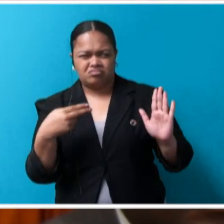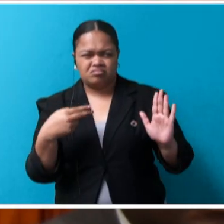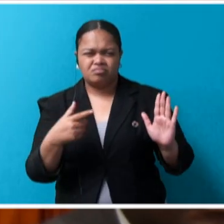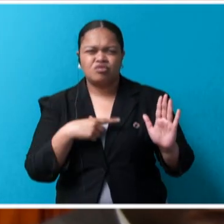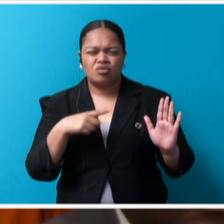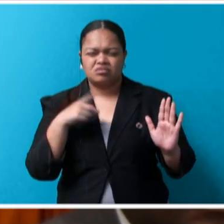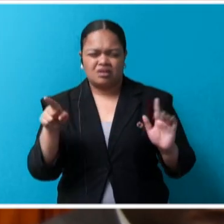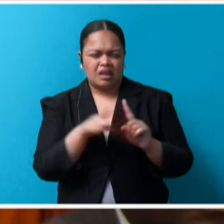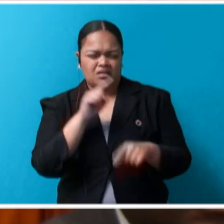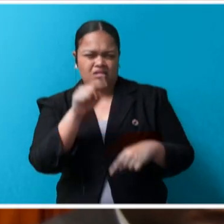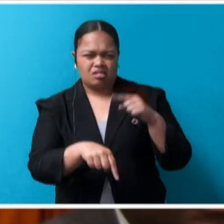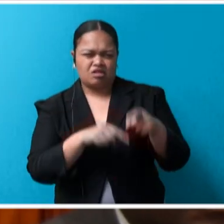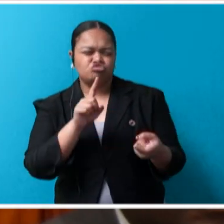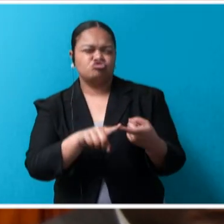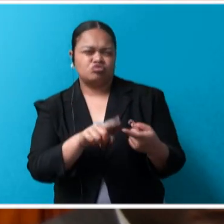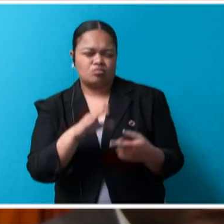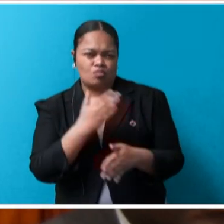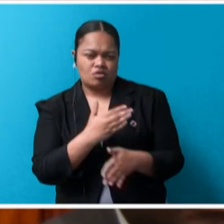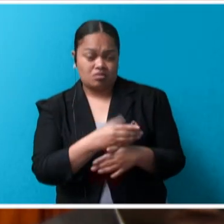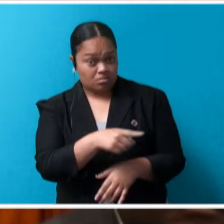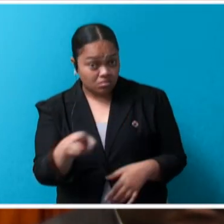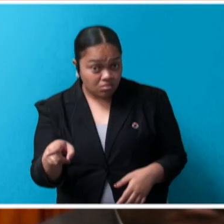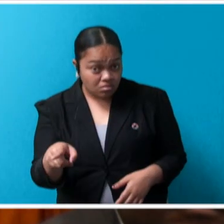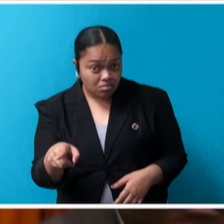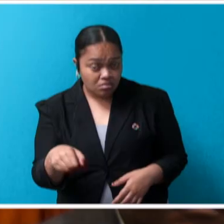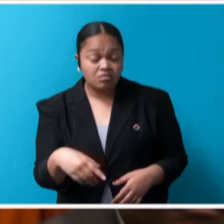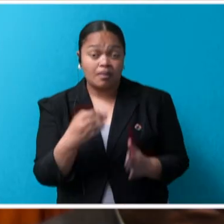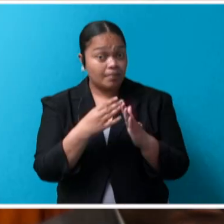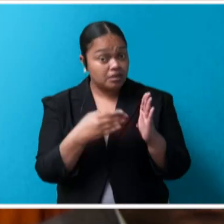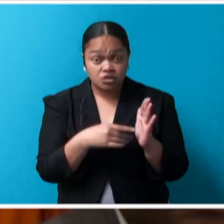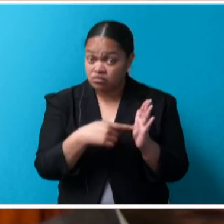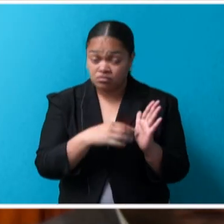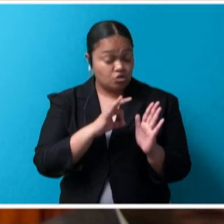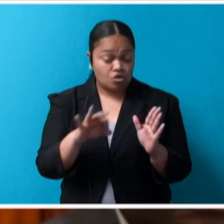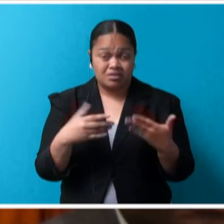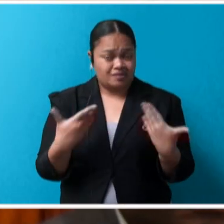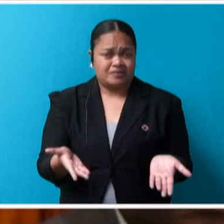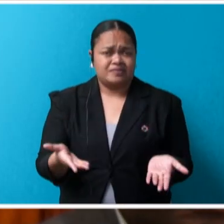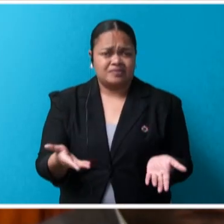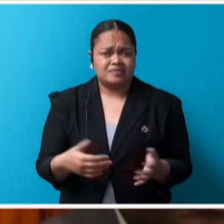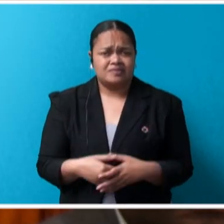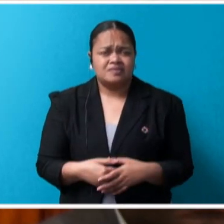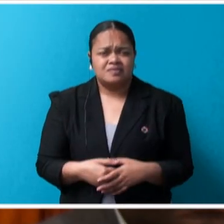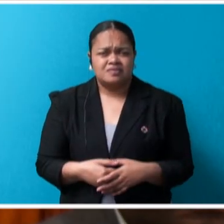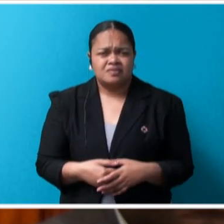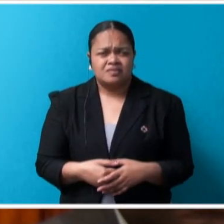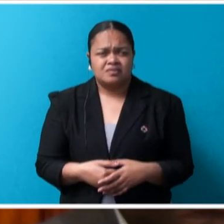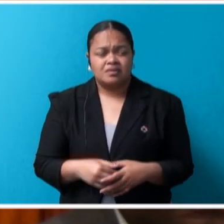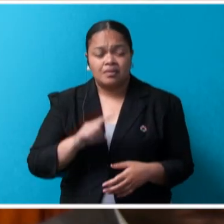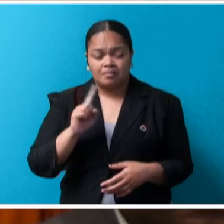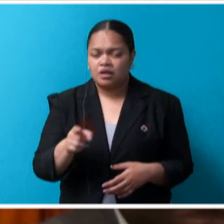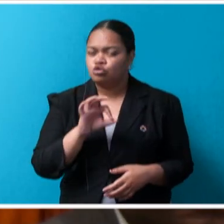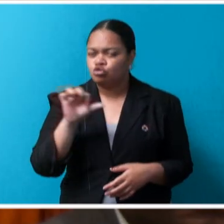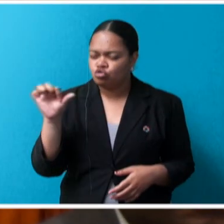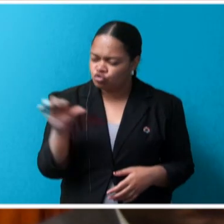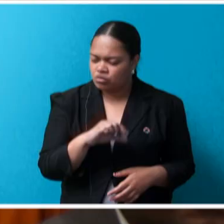people. Due recognition, they can say the budget does not provide a holistic coverage, but it should never